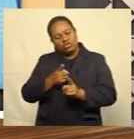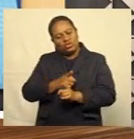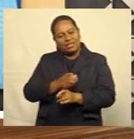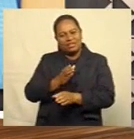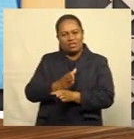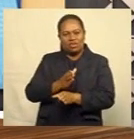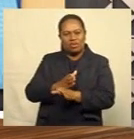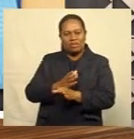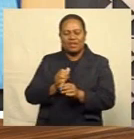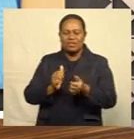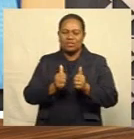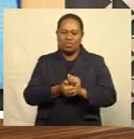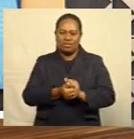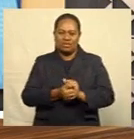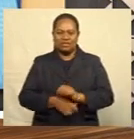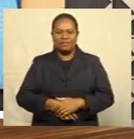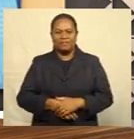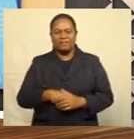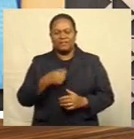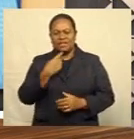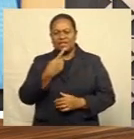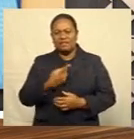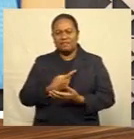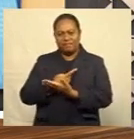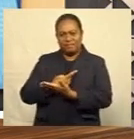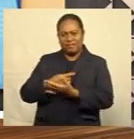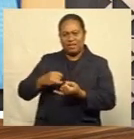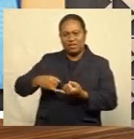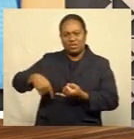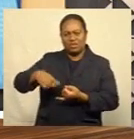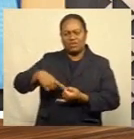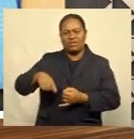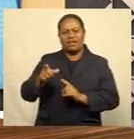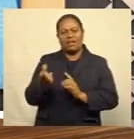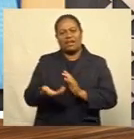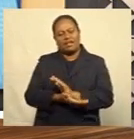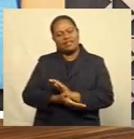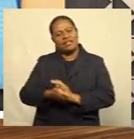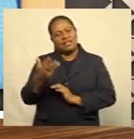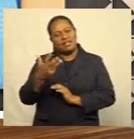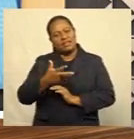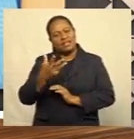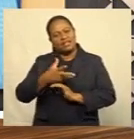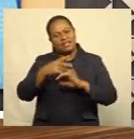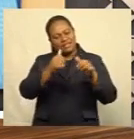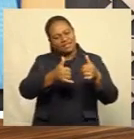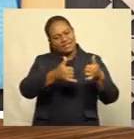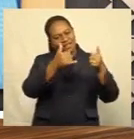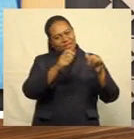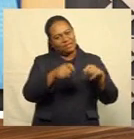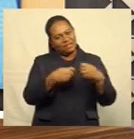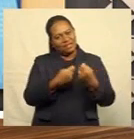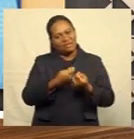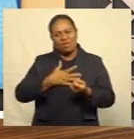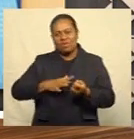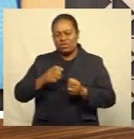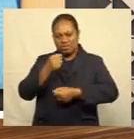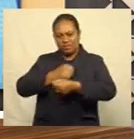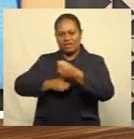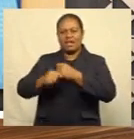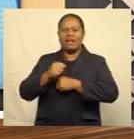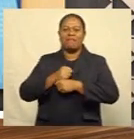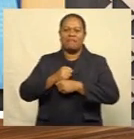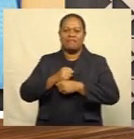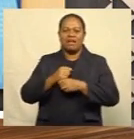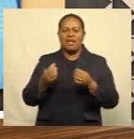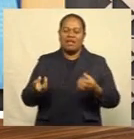The Australian-born currently plays lock forward for the Suva Under-19 Skipper Provincial Cup team with the dream to one day play for the Flying